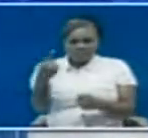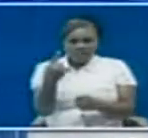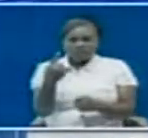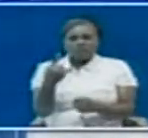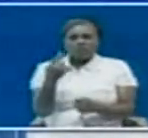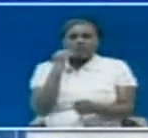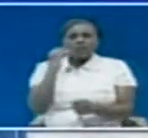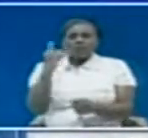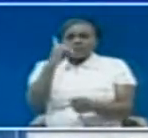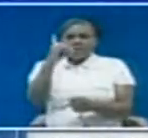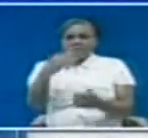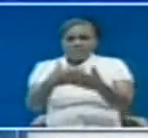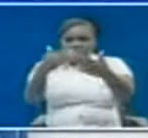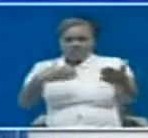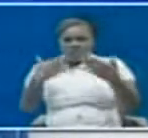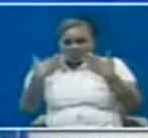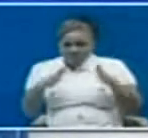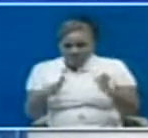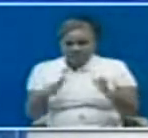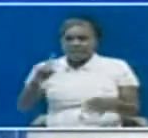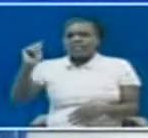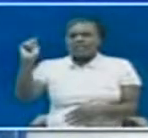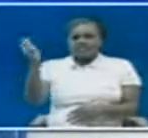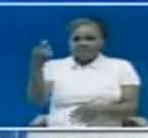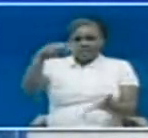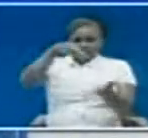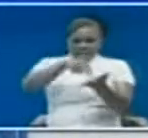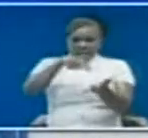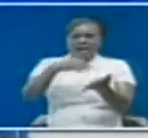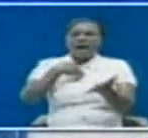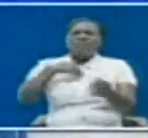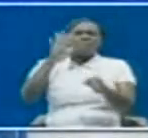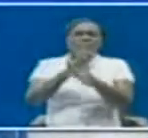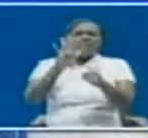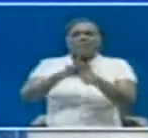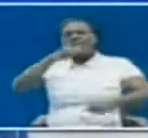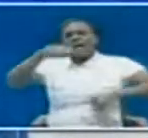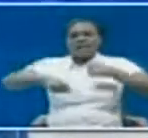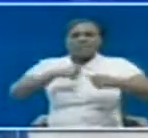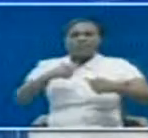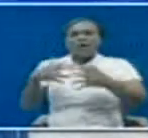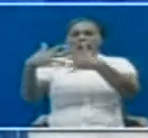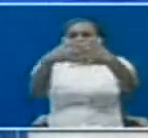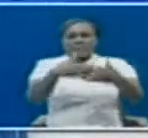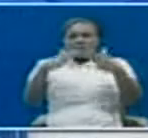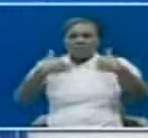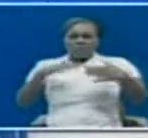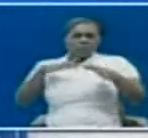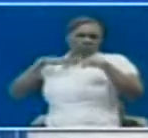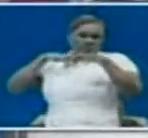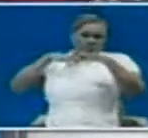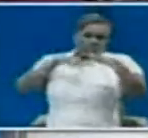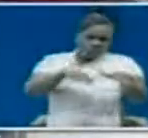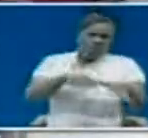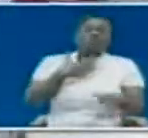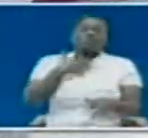homestretch. A day before the festival comes to a close, the Kenyan stand was a beehive of activity as Americans flocked to the venue to sample Kenyan